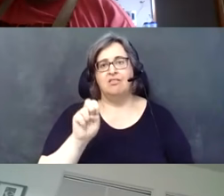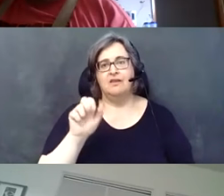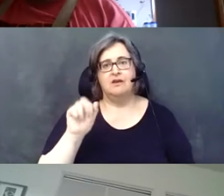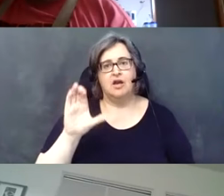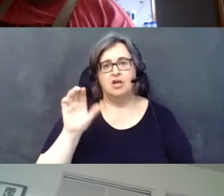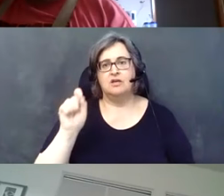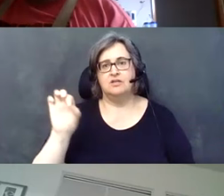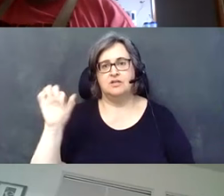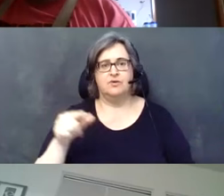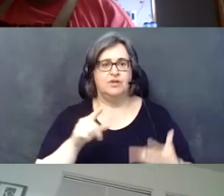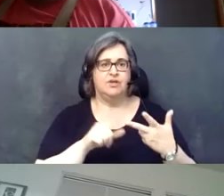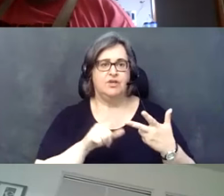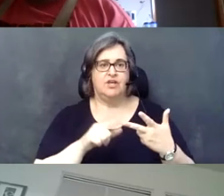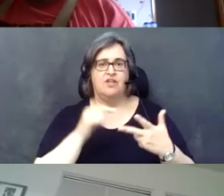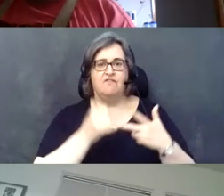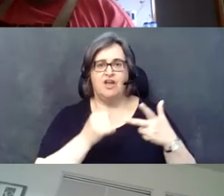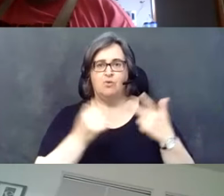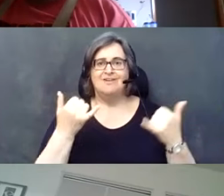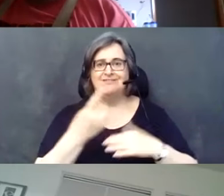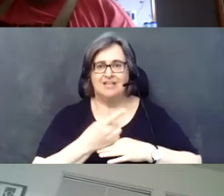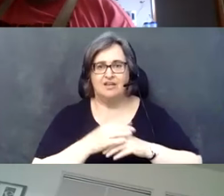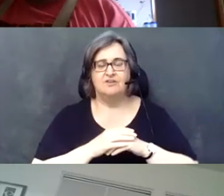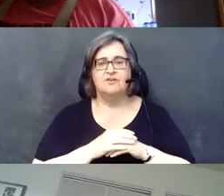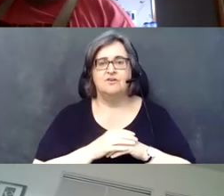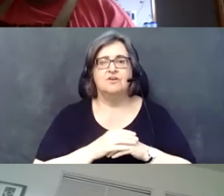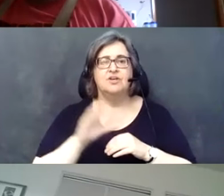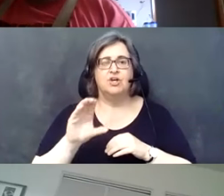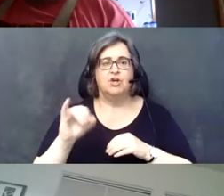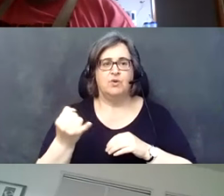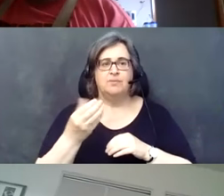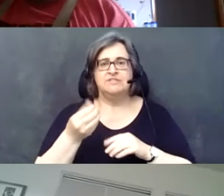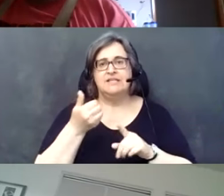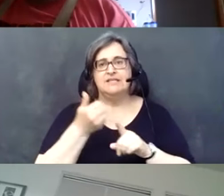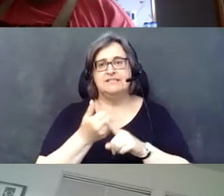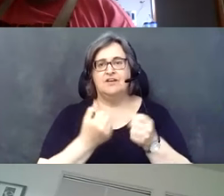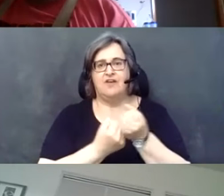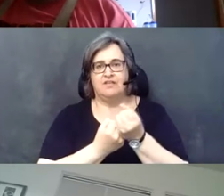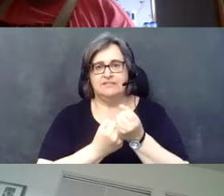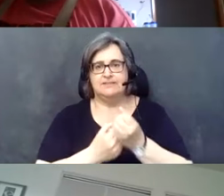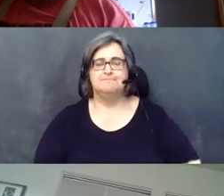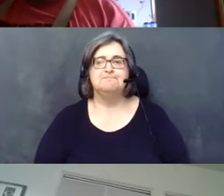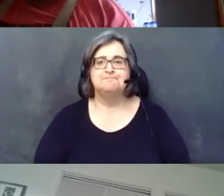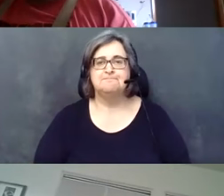And for our final webinar, which is today, is Criminal Justice and Self-Advocacy.